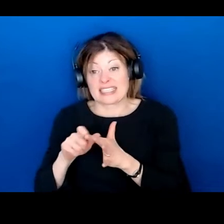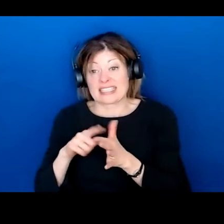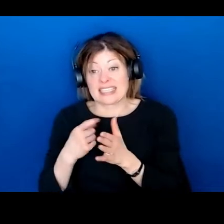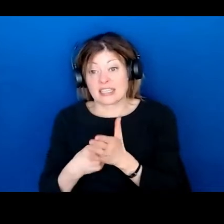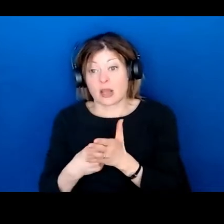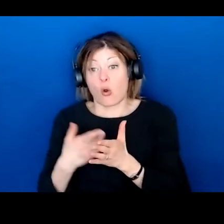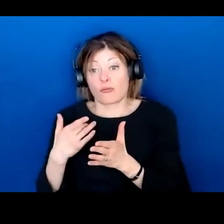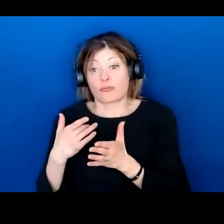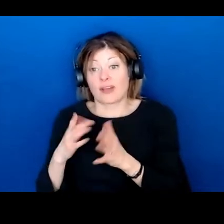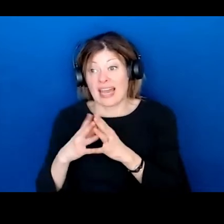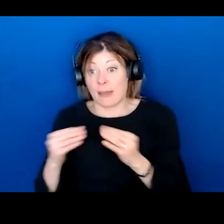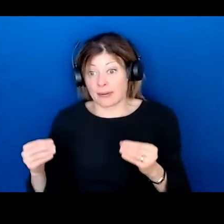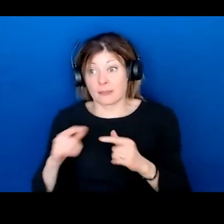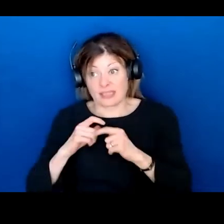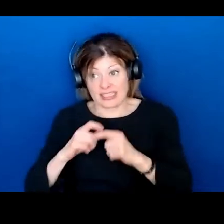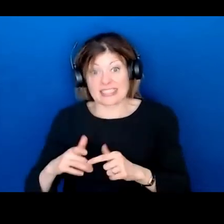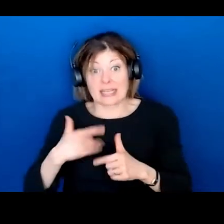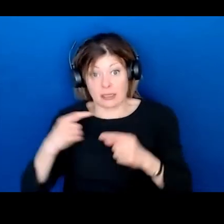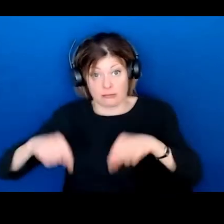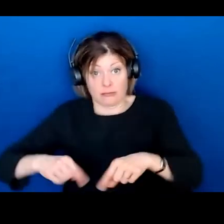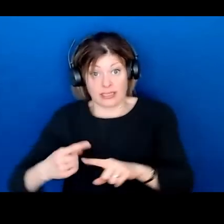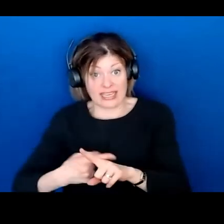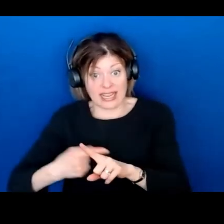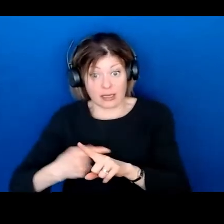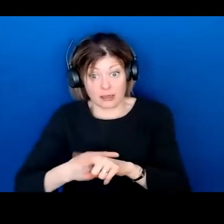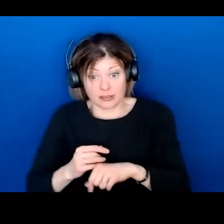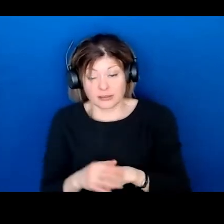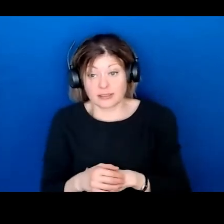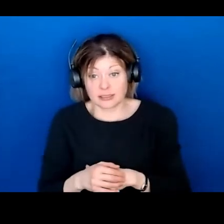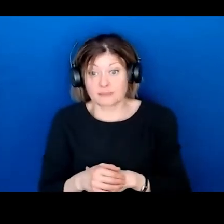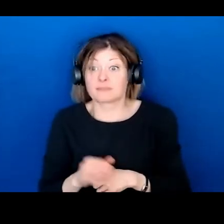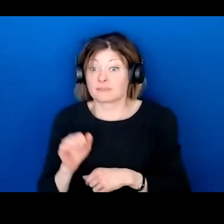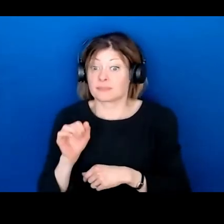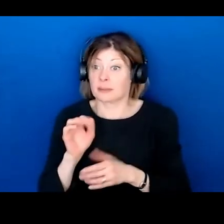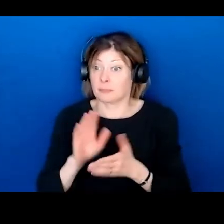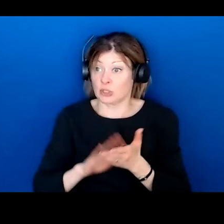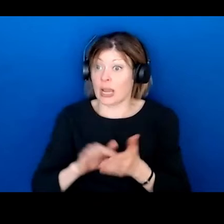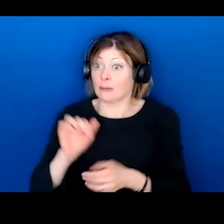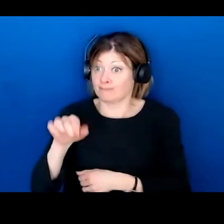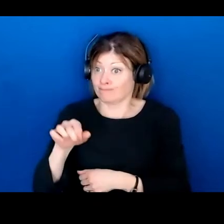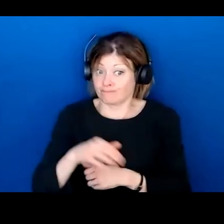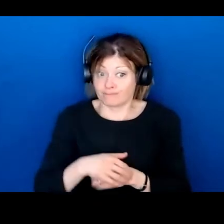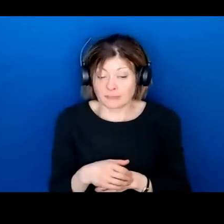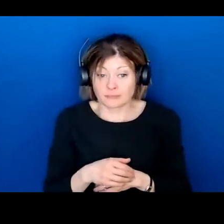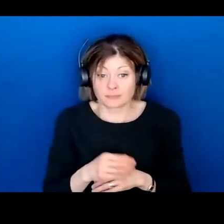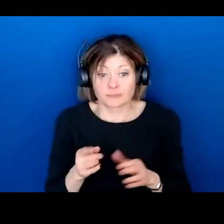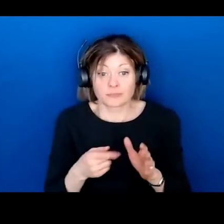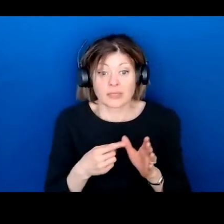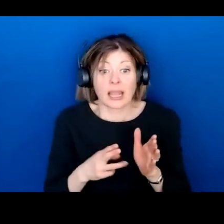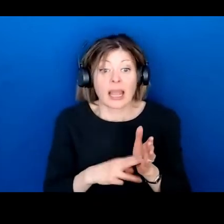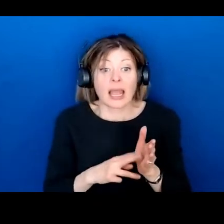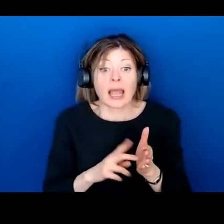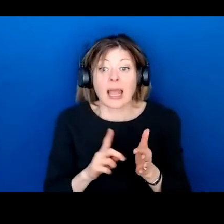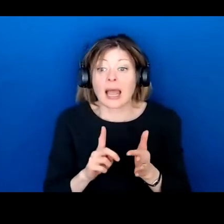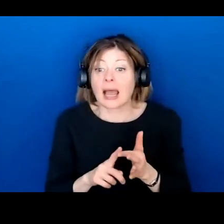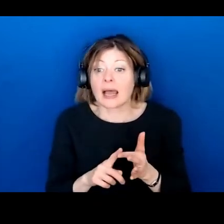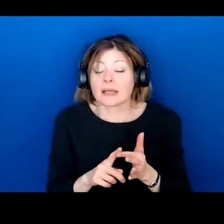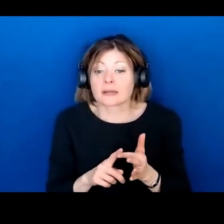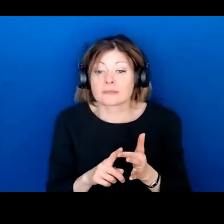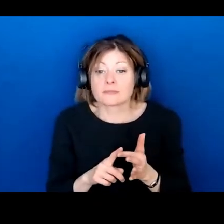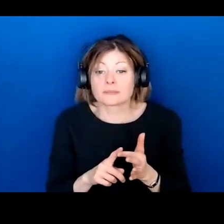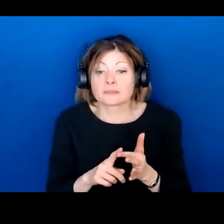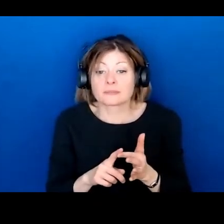Thank you. Okay. Anna? So it was Anne that had her Anne, hand up. sorry, beg your pardon.